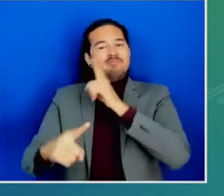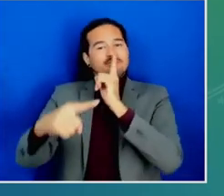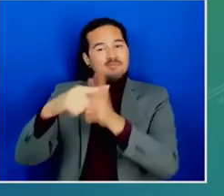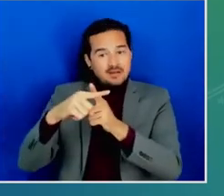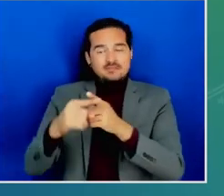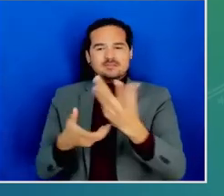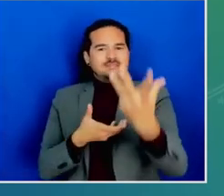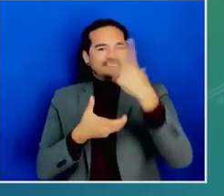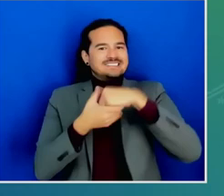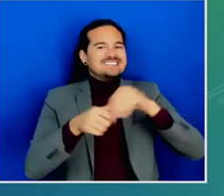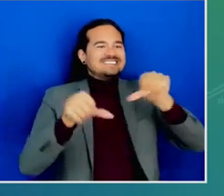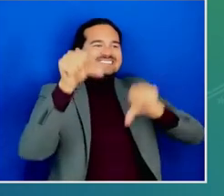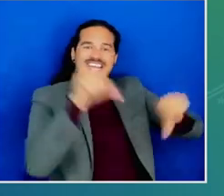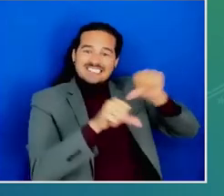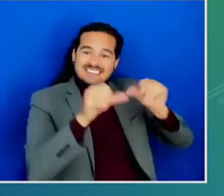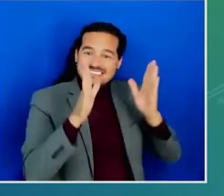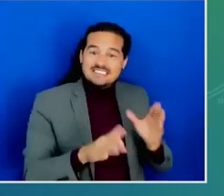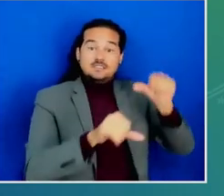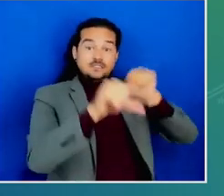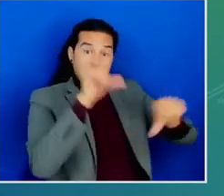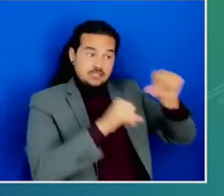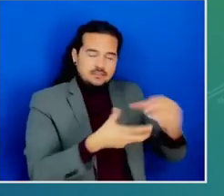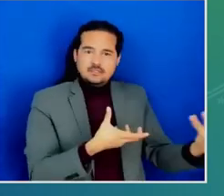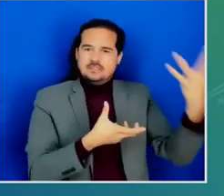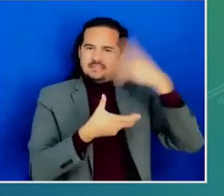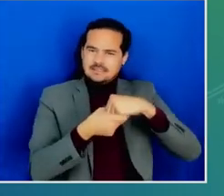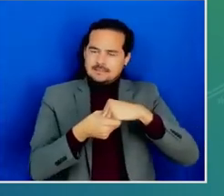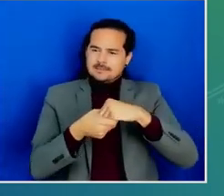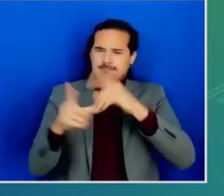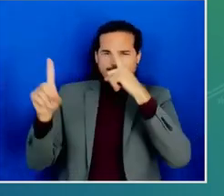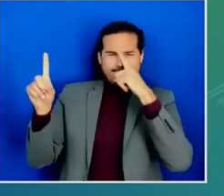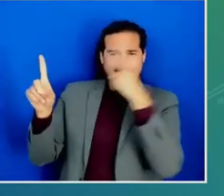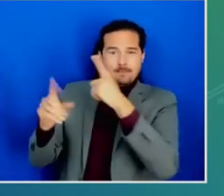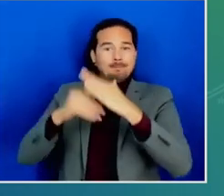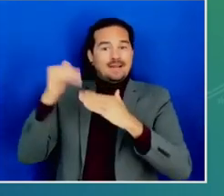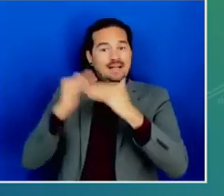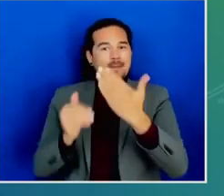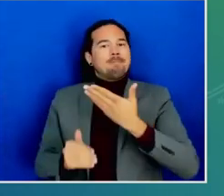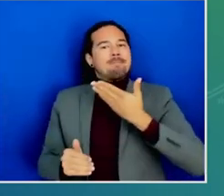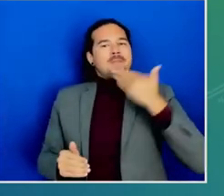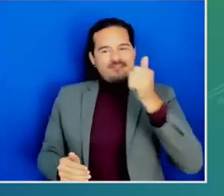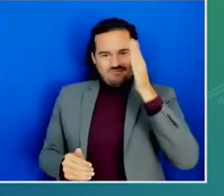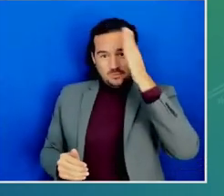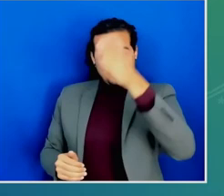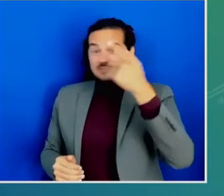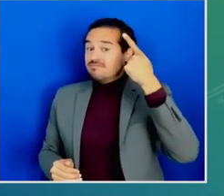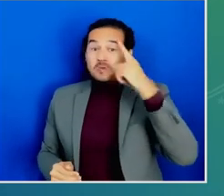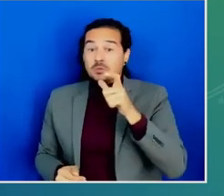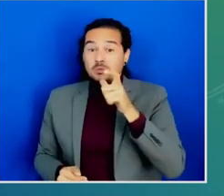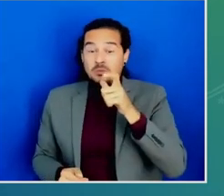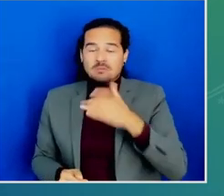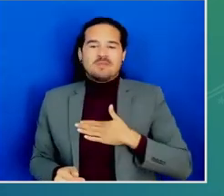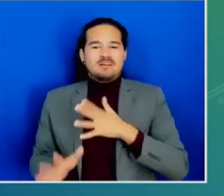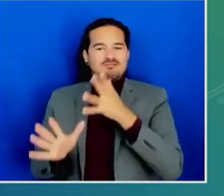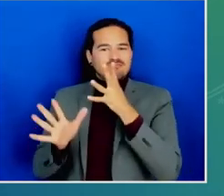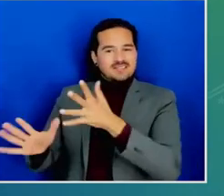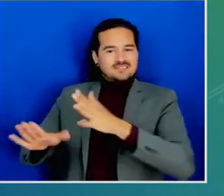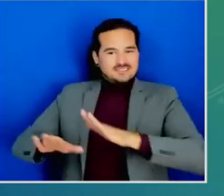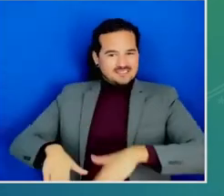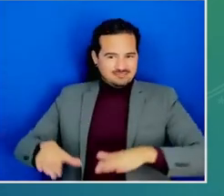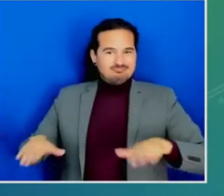justice to build a better future for my two, very soon to be three, little